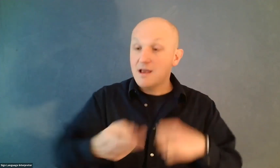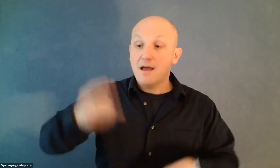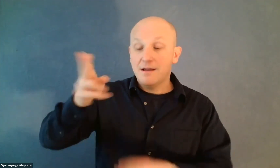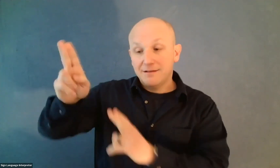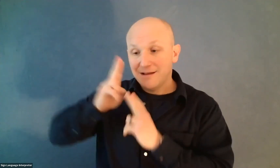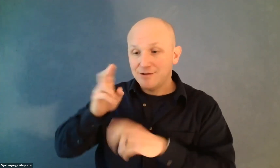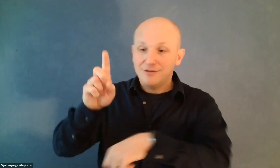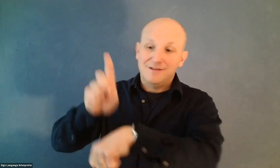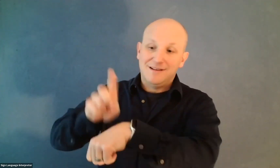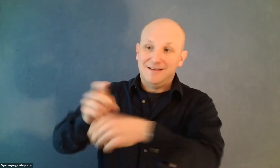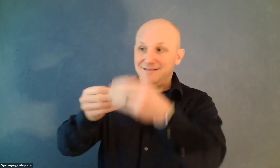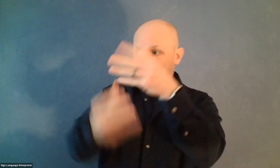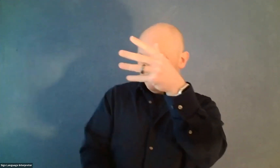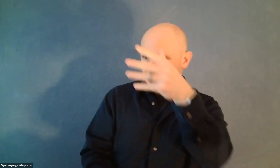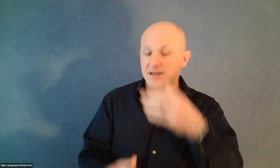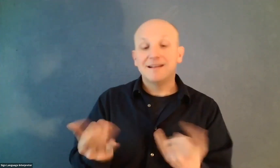at UC Berkeley.